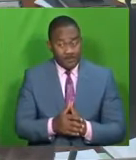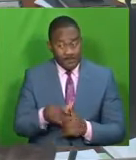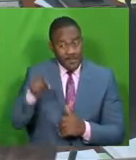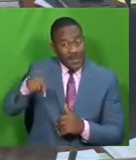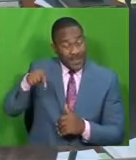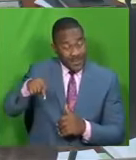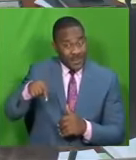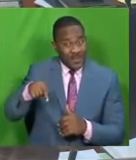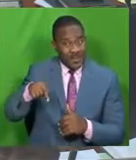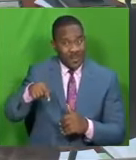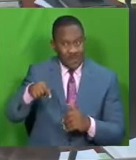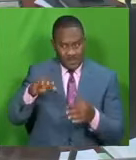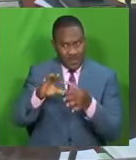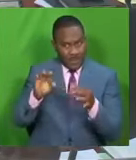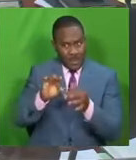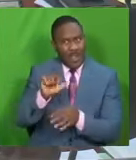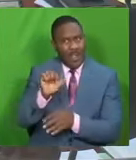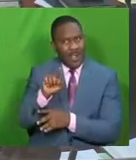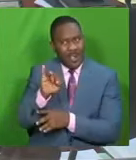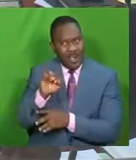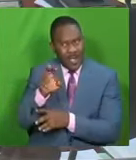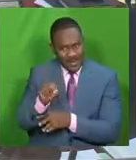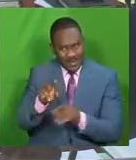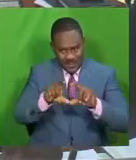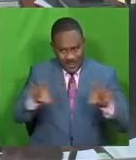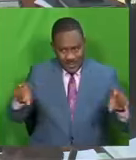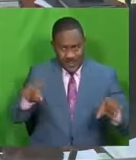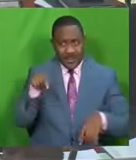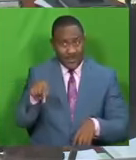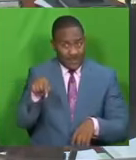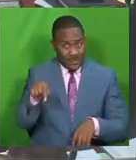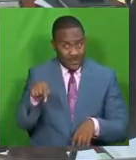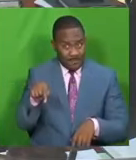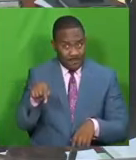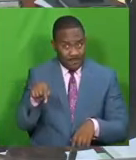es exclusio altarios dictum.